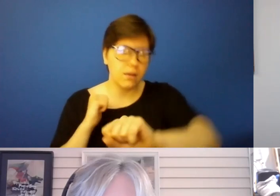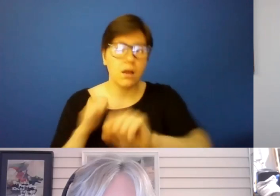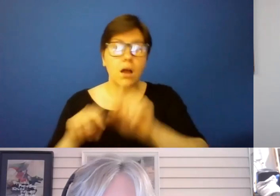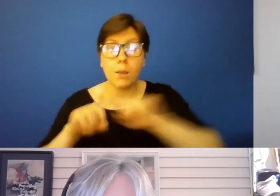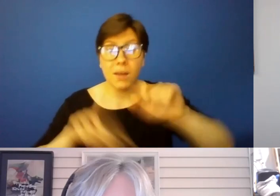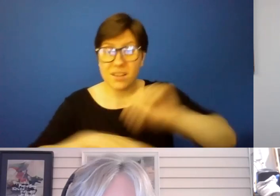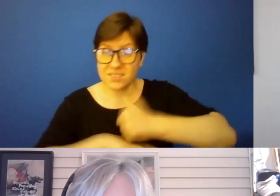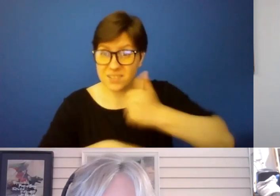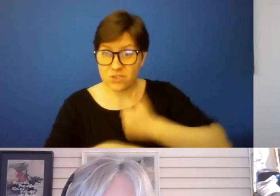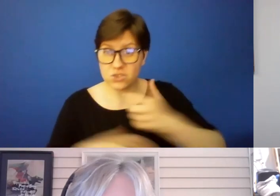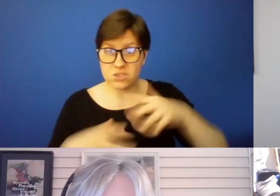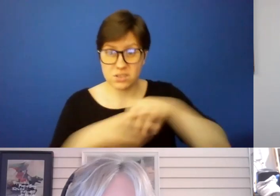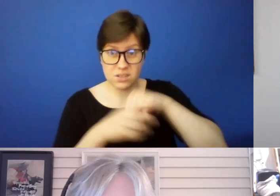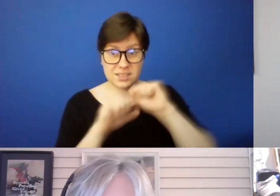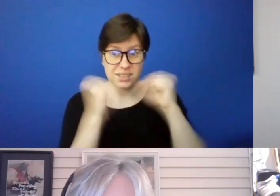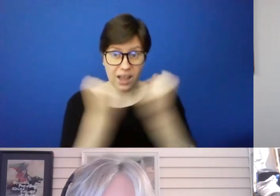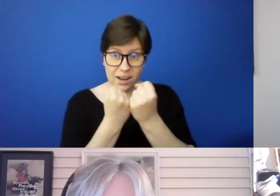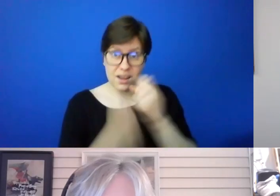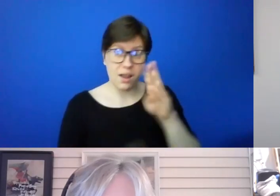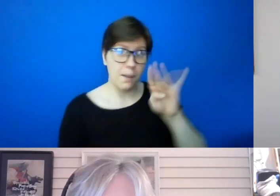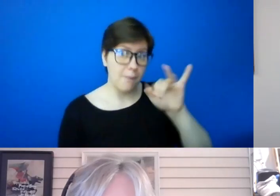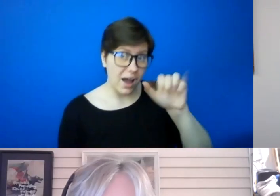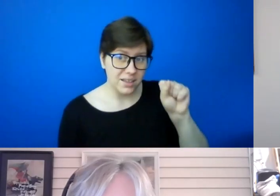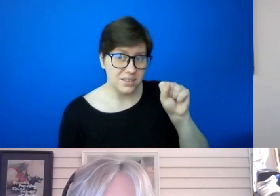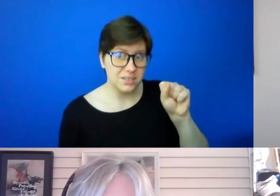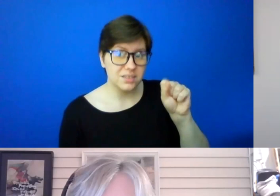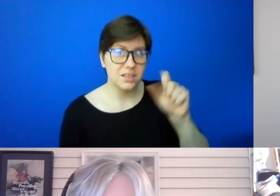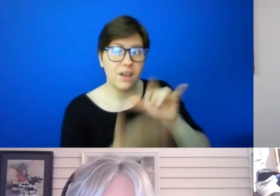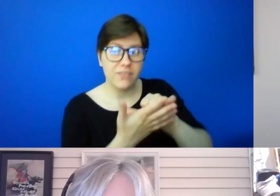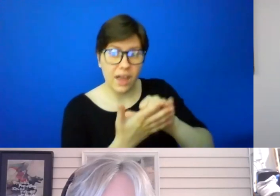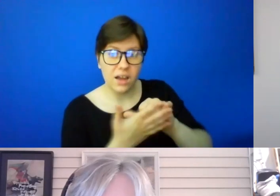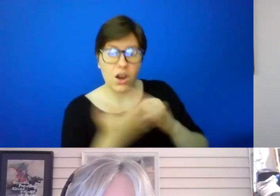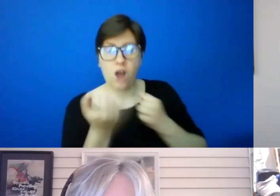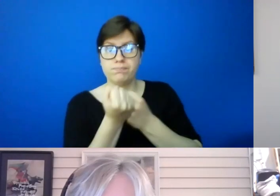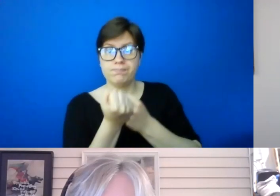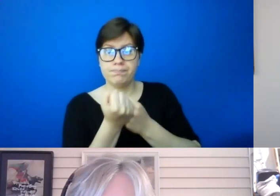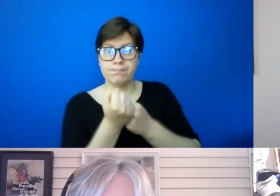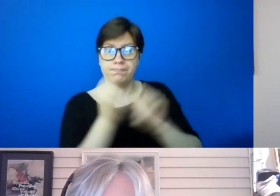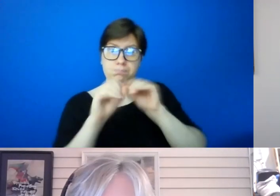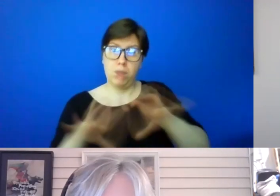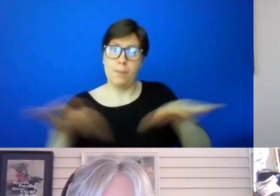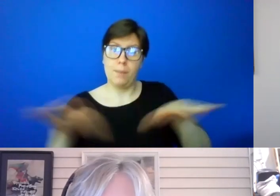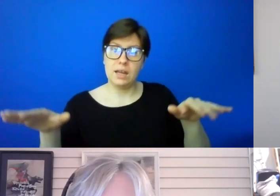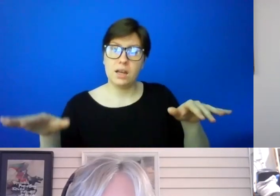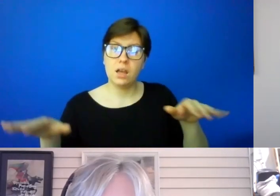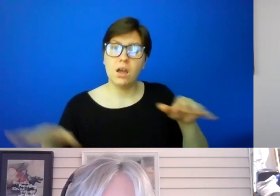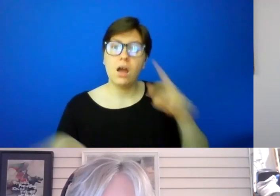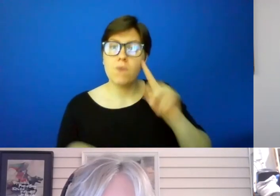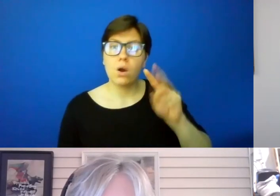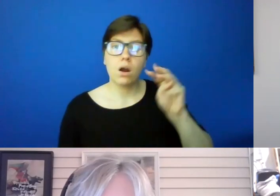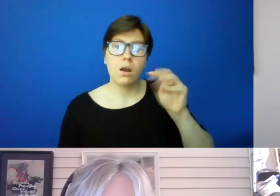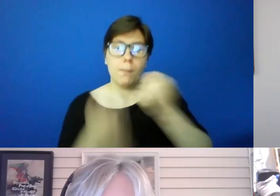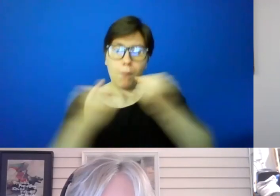to society, the biases that are upheld and propagated on marginalized